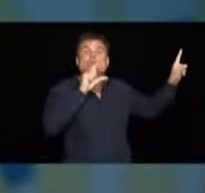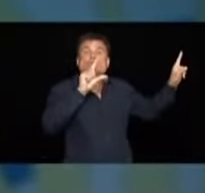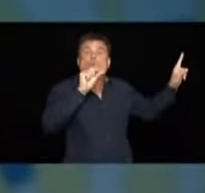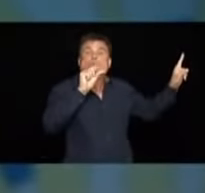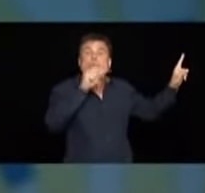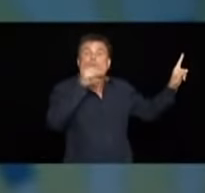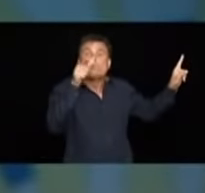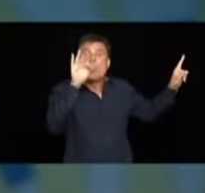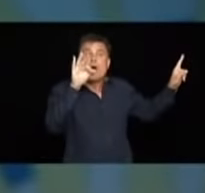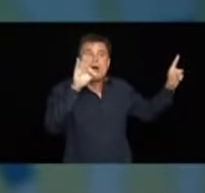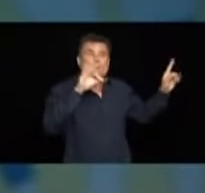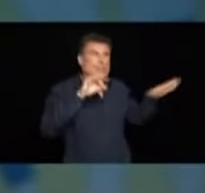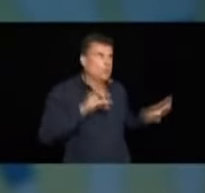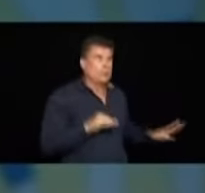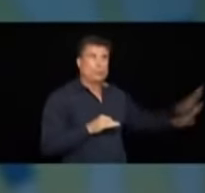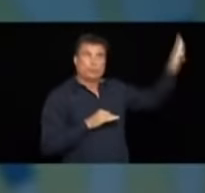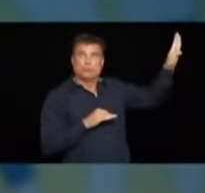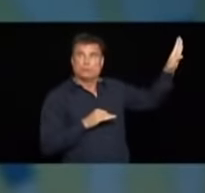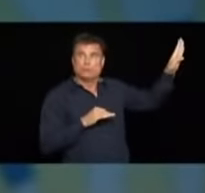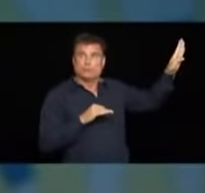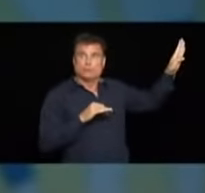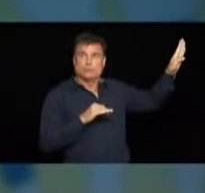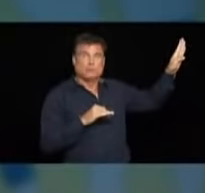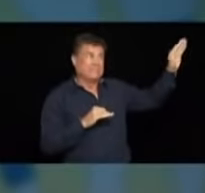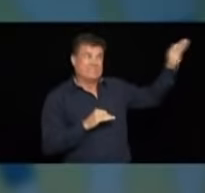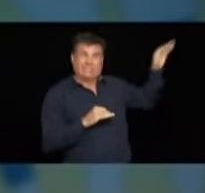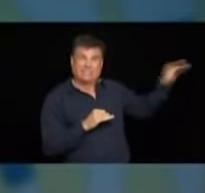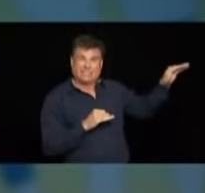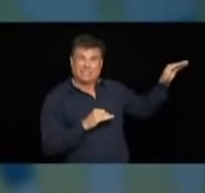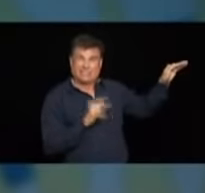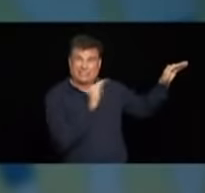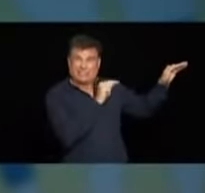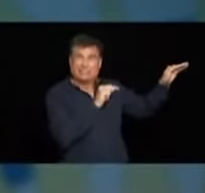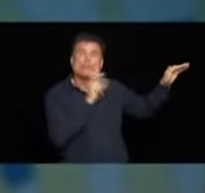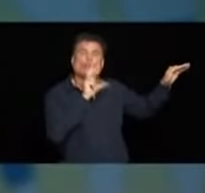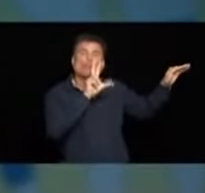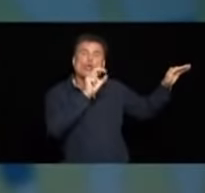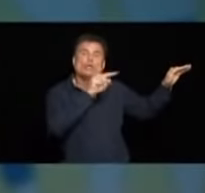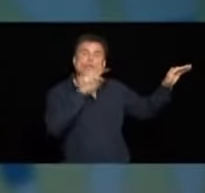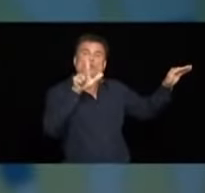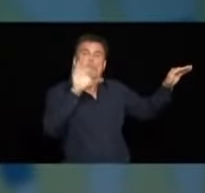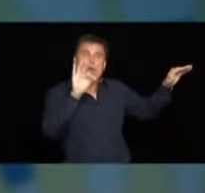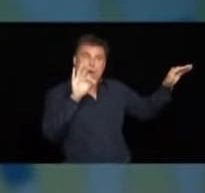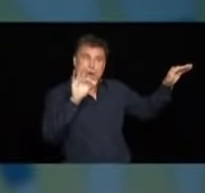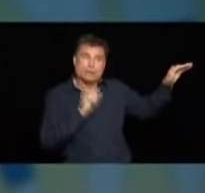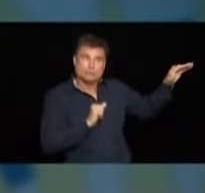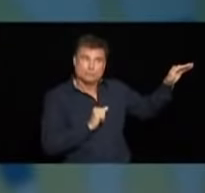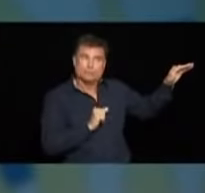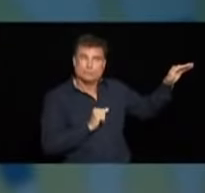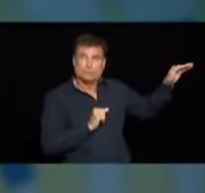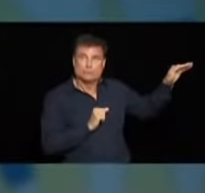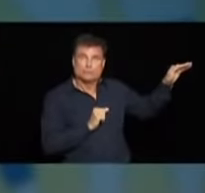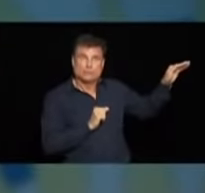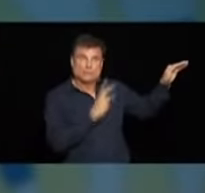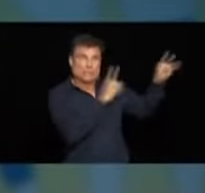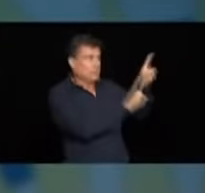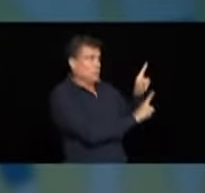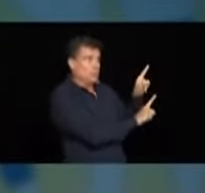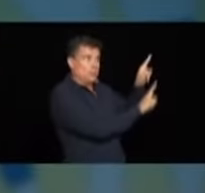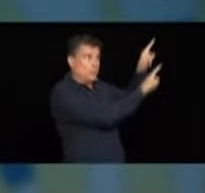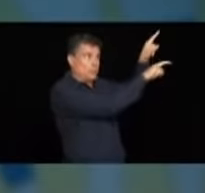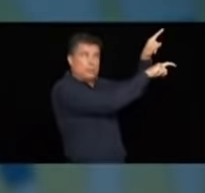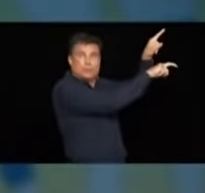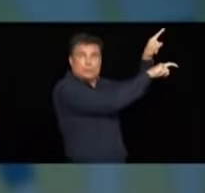30 to 39-year-olds, and that's where we've seen the dramatic increase in growth in the last few weeks. Having said that, in the